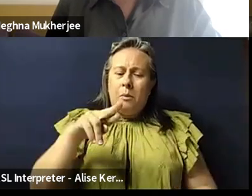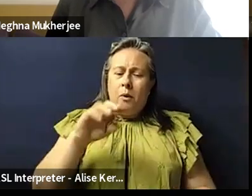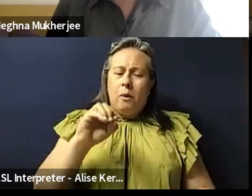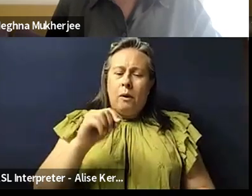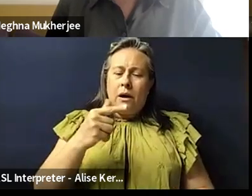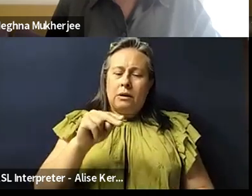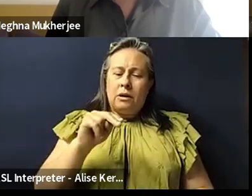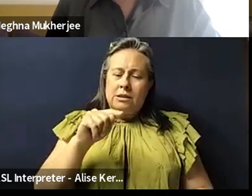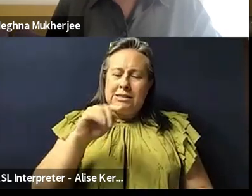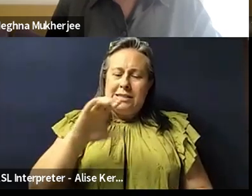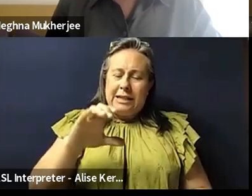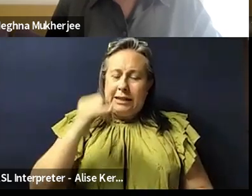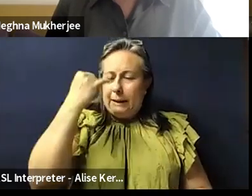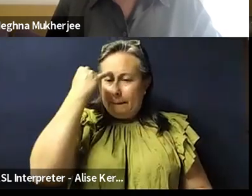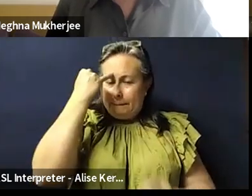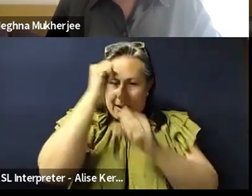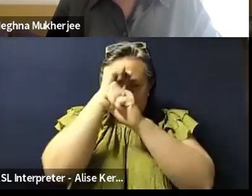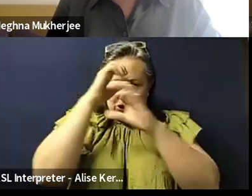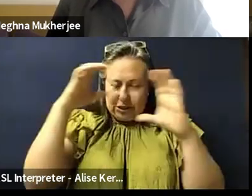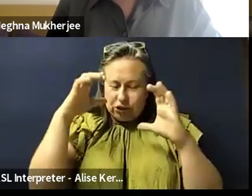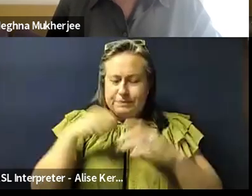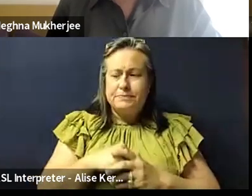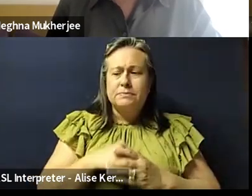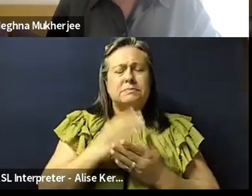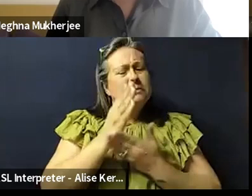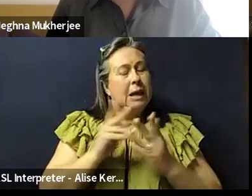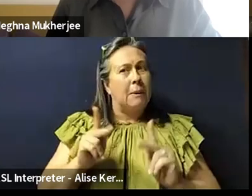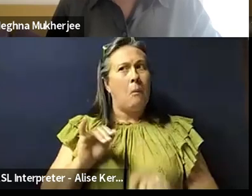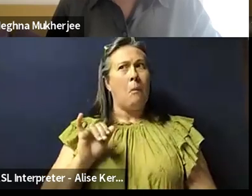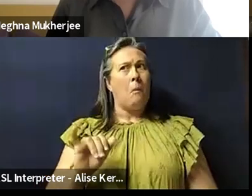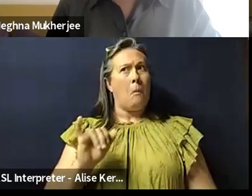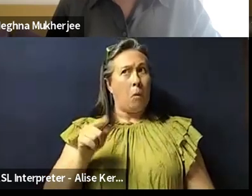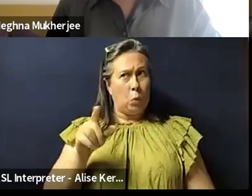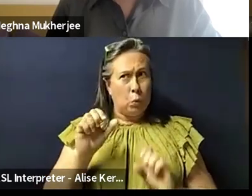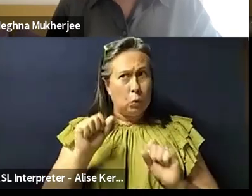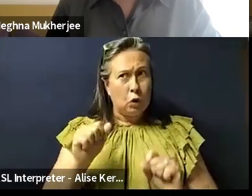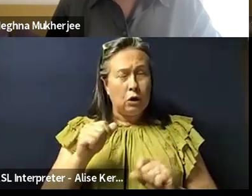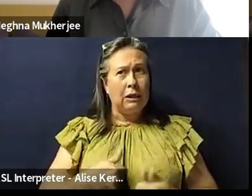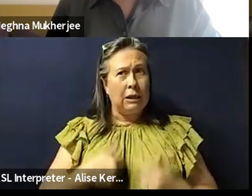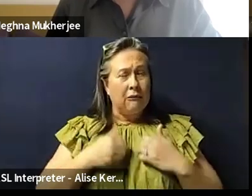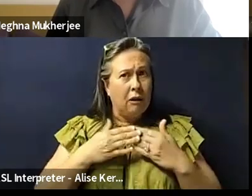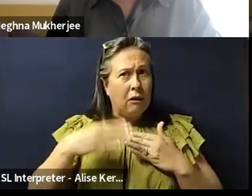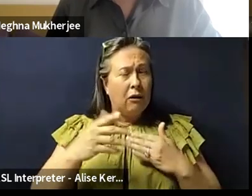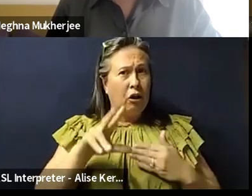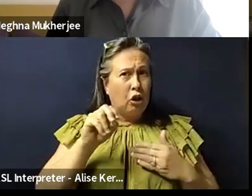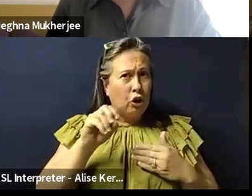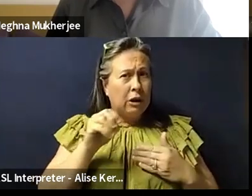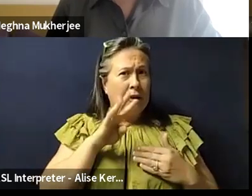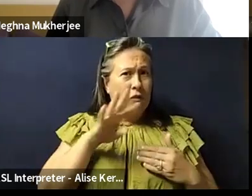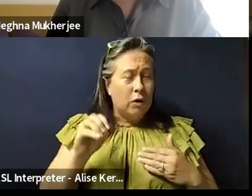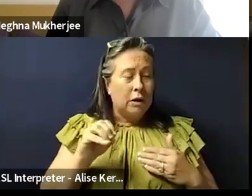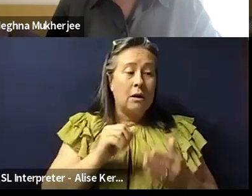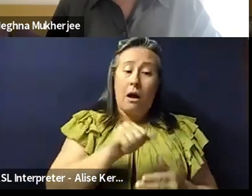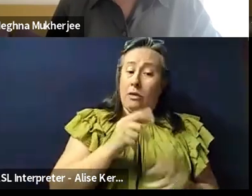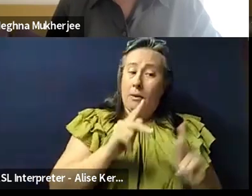imagination and how for some people it was like, wow, you could live to be 30 or 40. And then others was like, wow, I'm going to